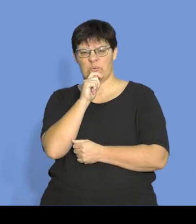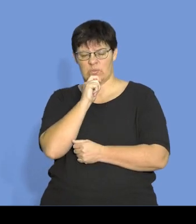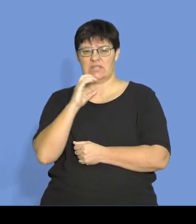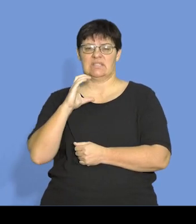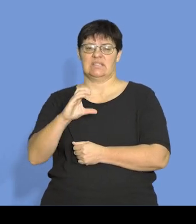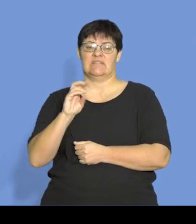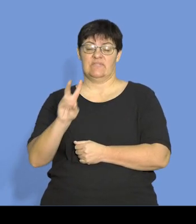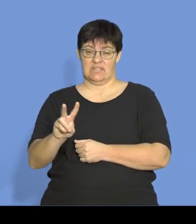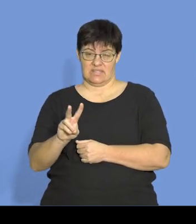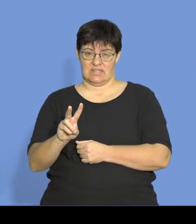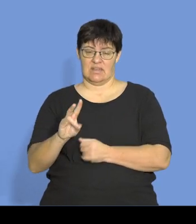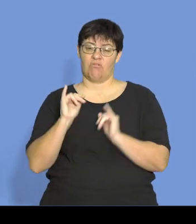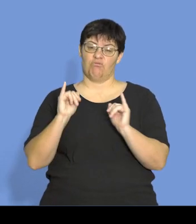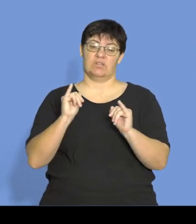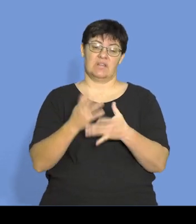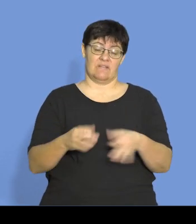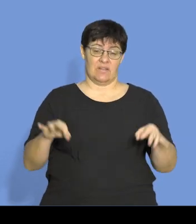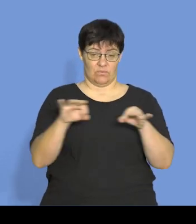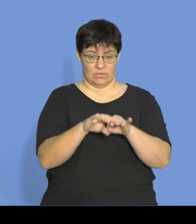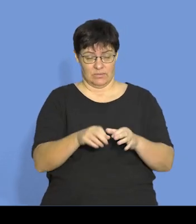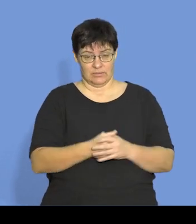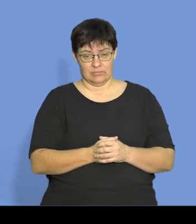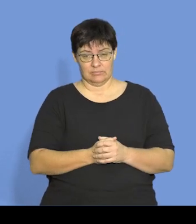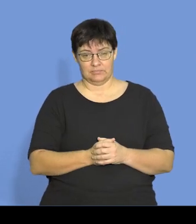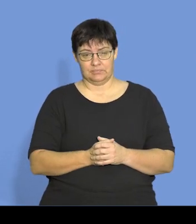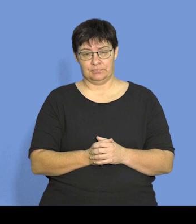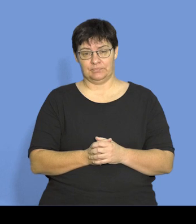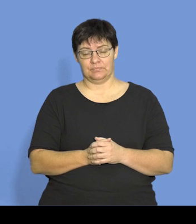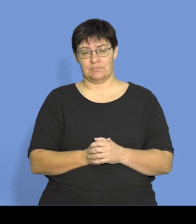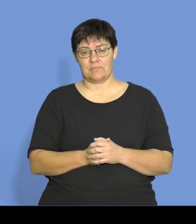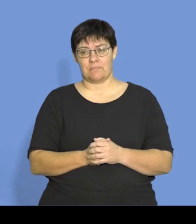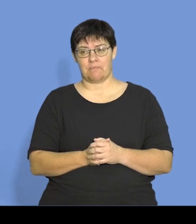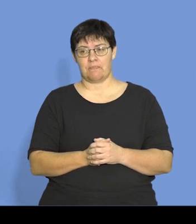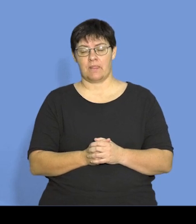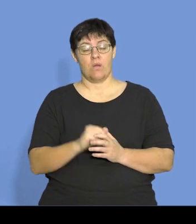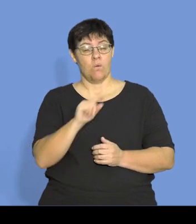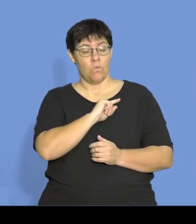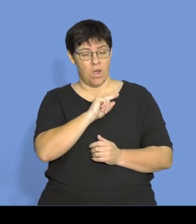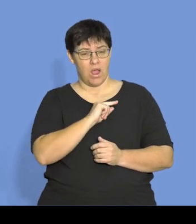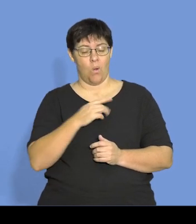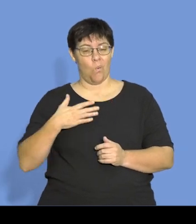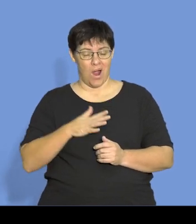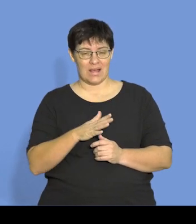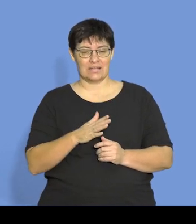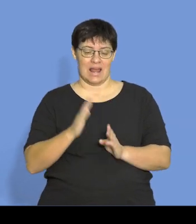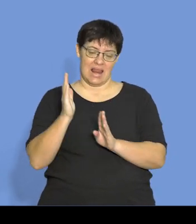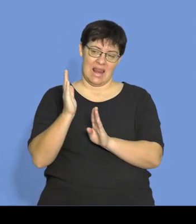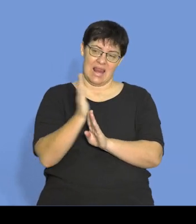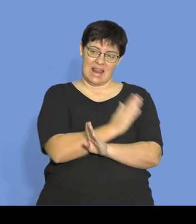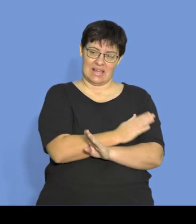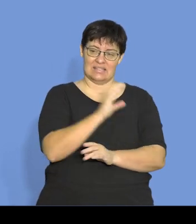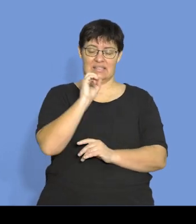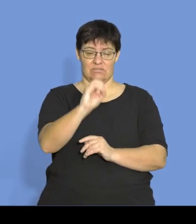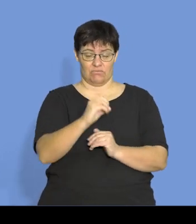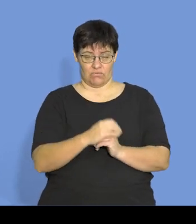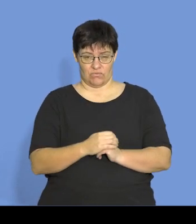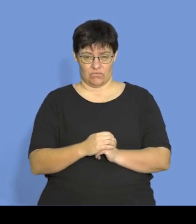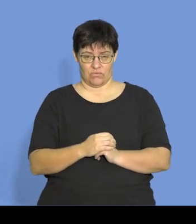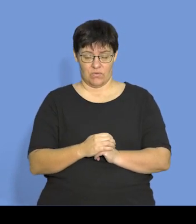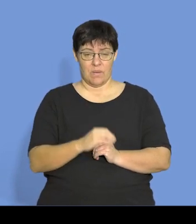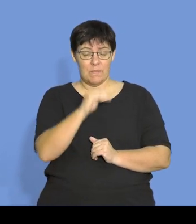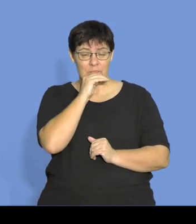textbooks use the word critical values. Now, because we want this solution to be less than